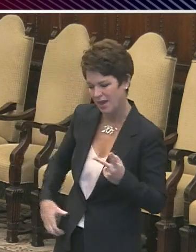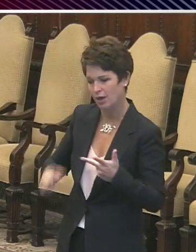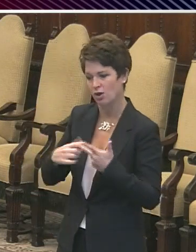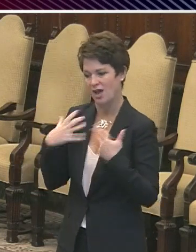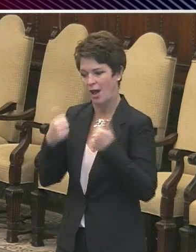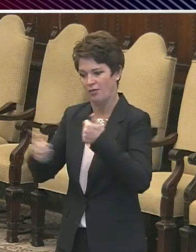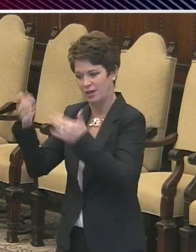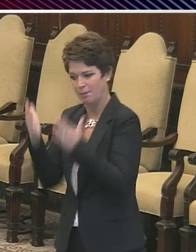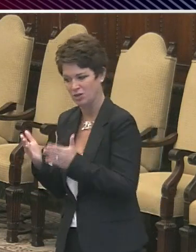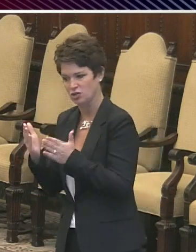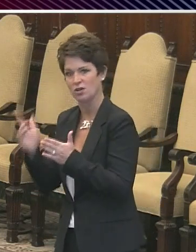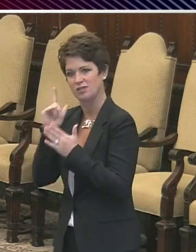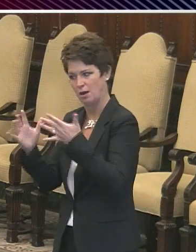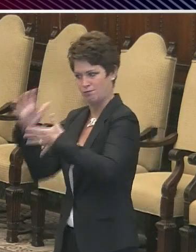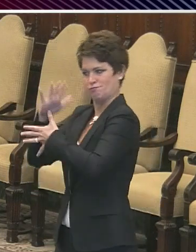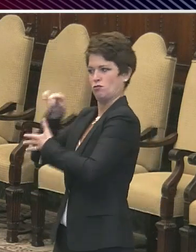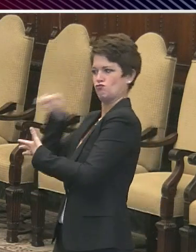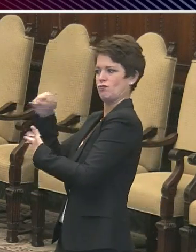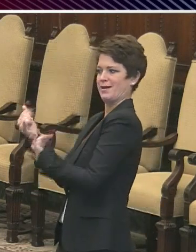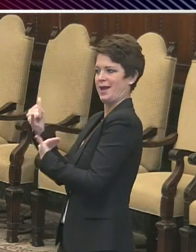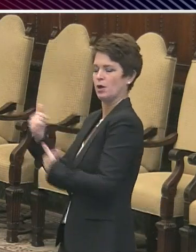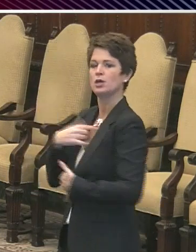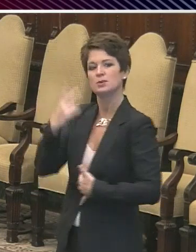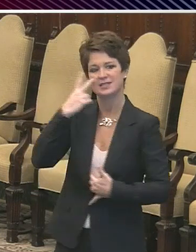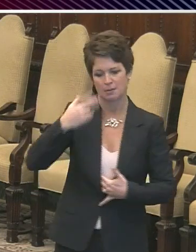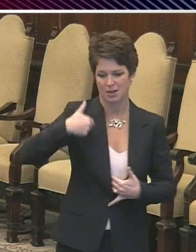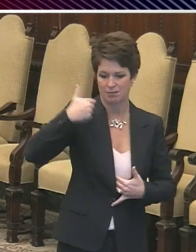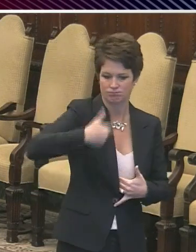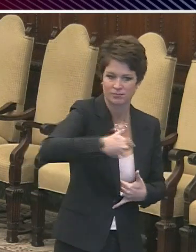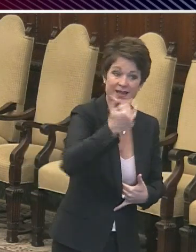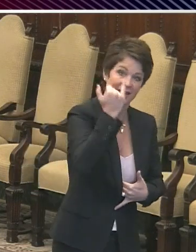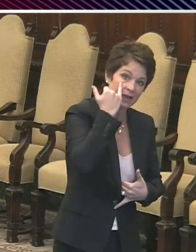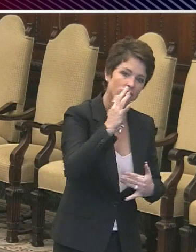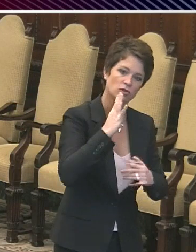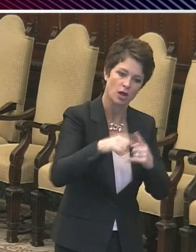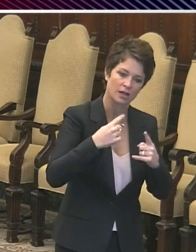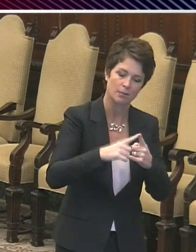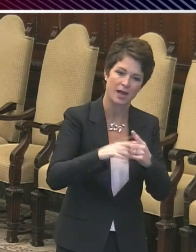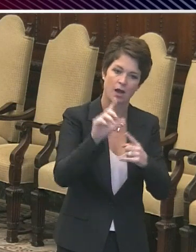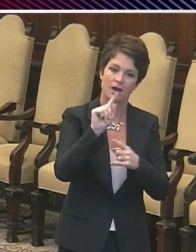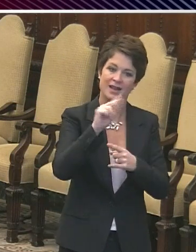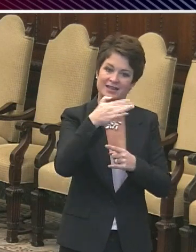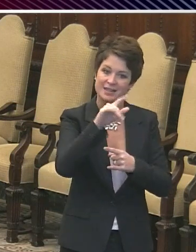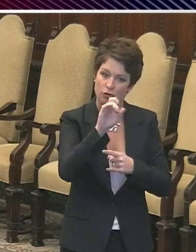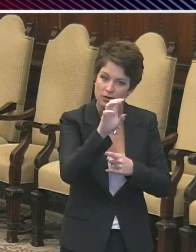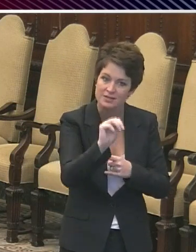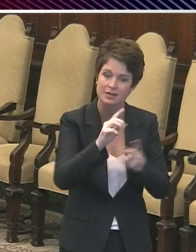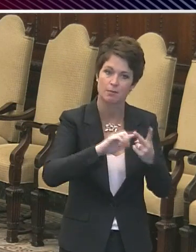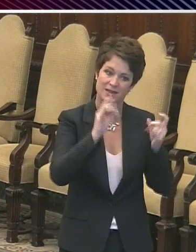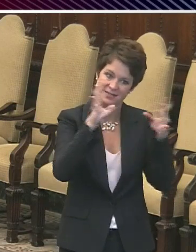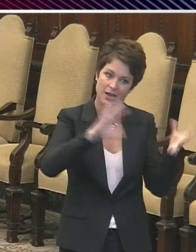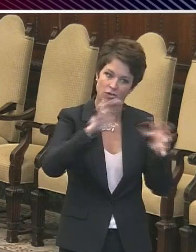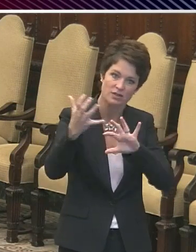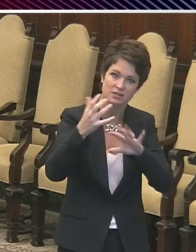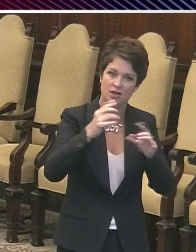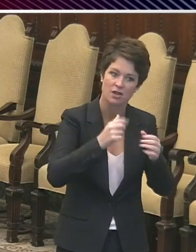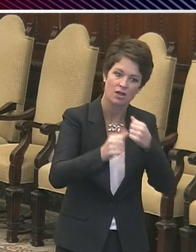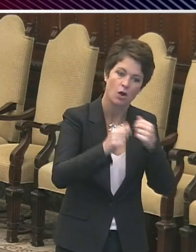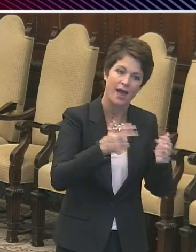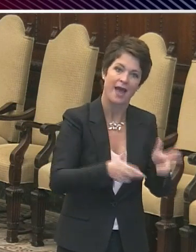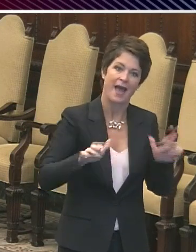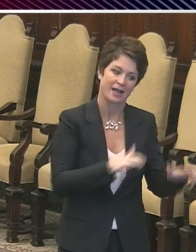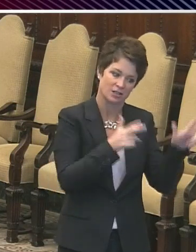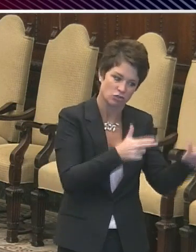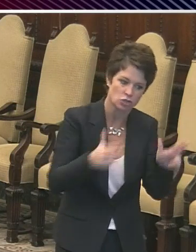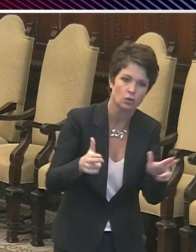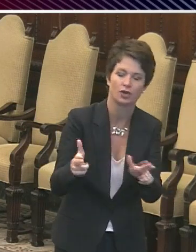commissioner, because that's how it works. You would see me on a daily basis if we were talking about terrorist threats or a terrorist event or an active shooter